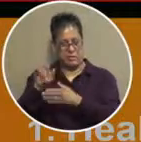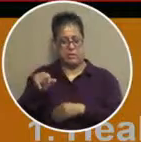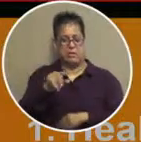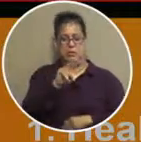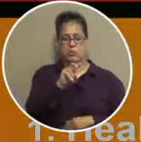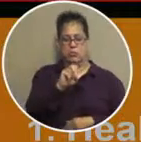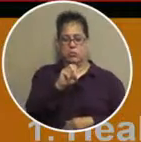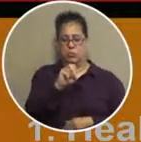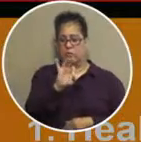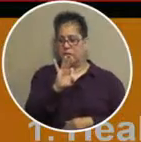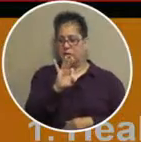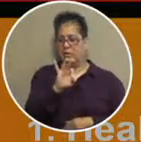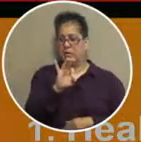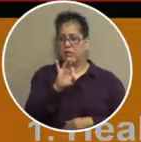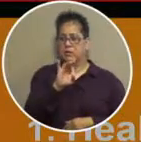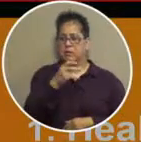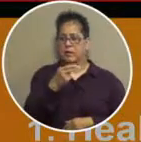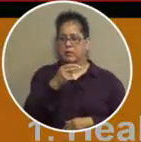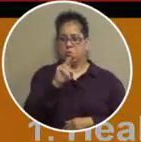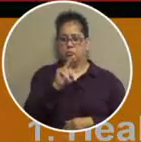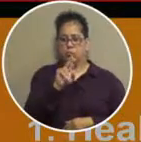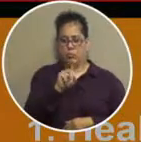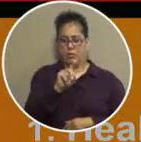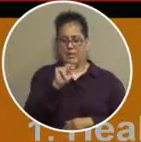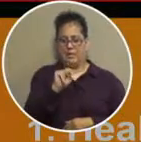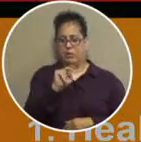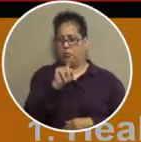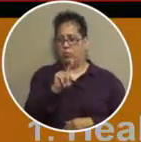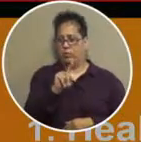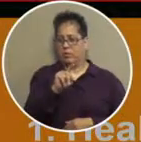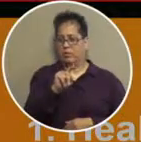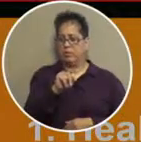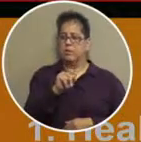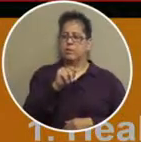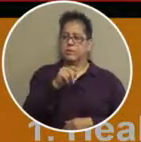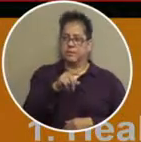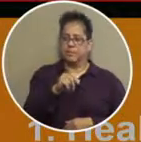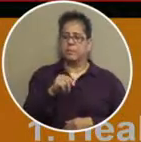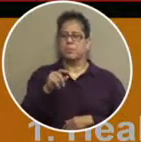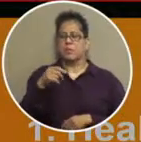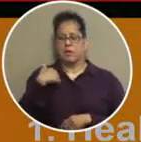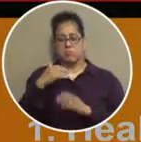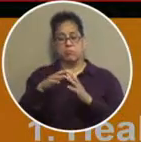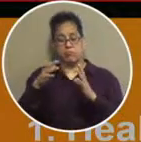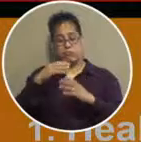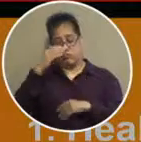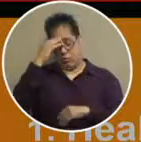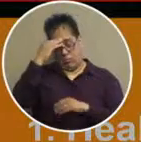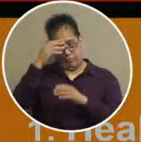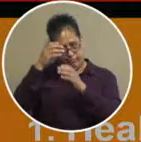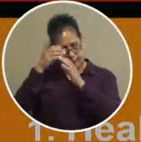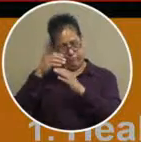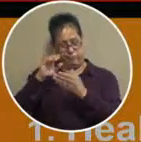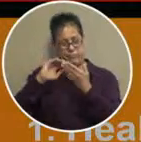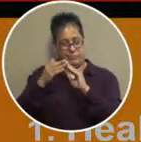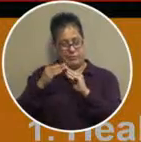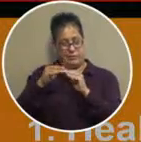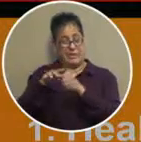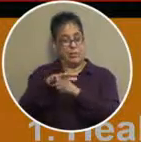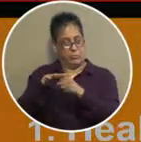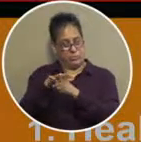2009 H1N1 influenza pandemic team. He brings great knowledge to our city, to our